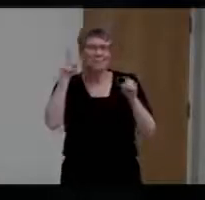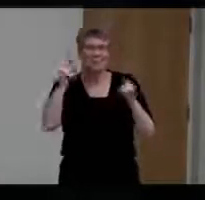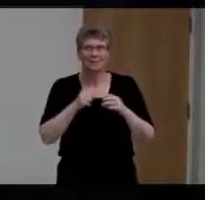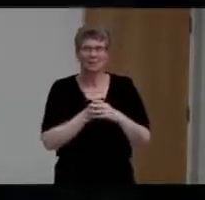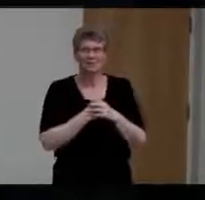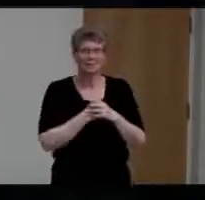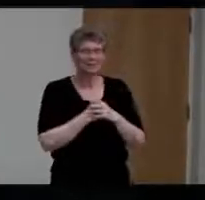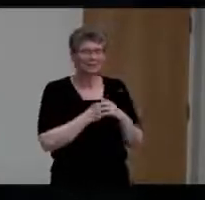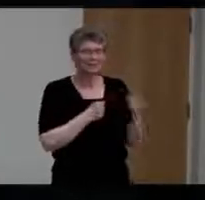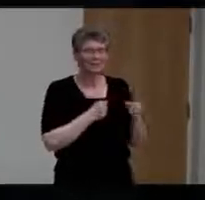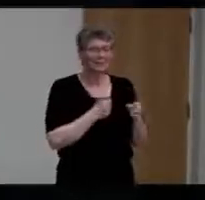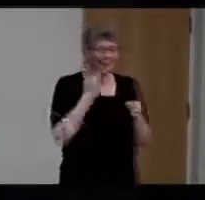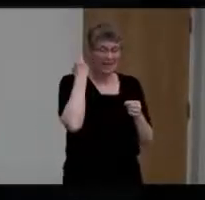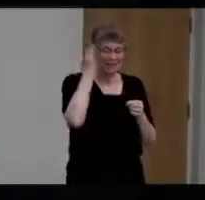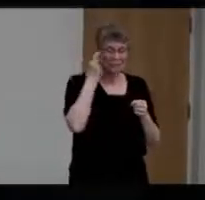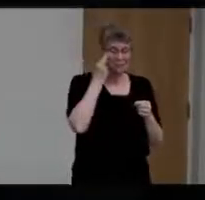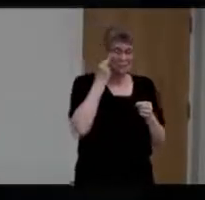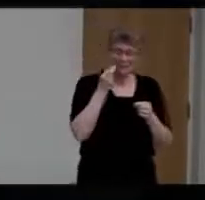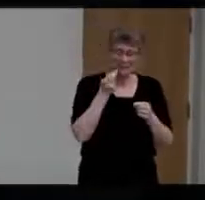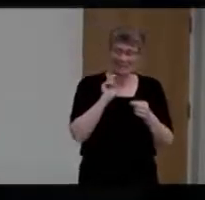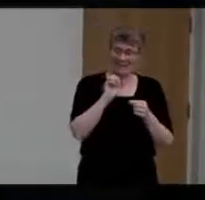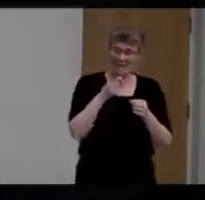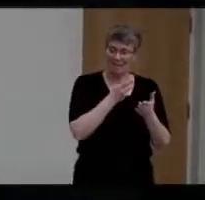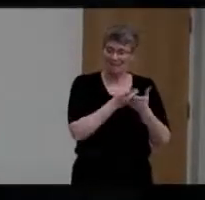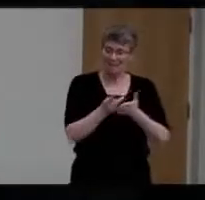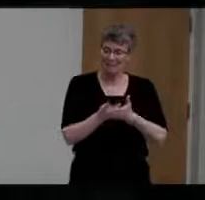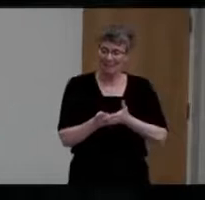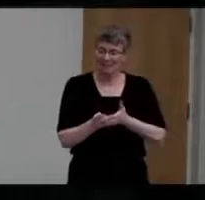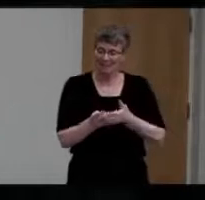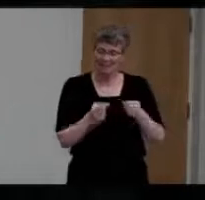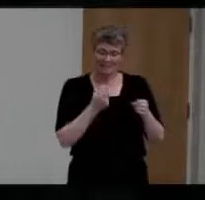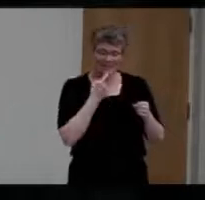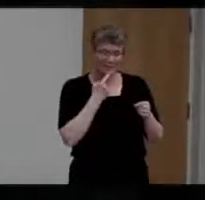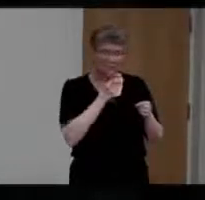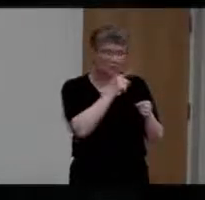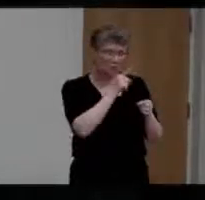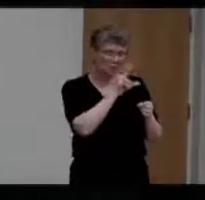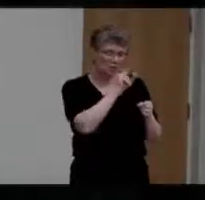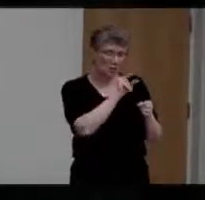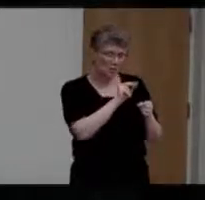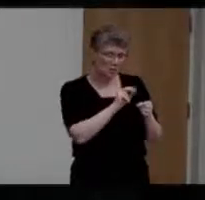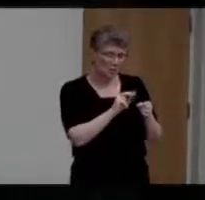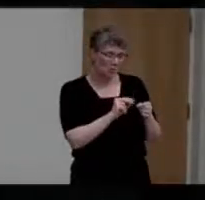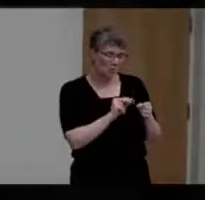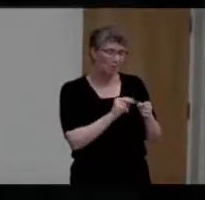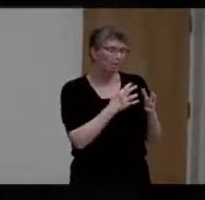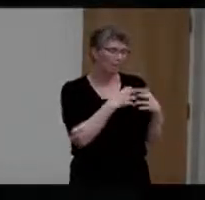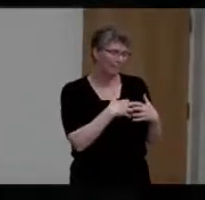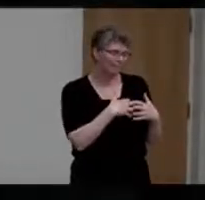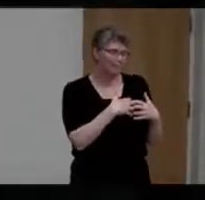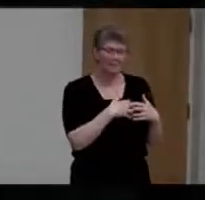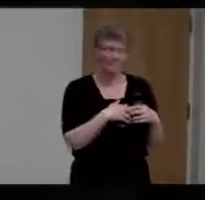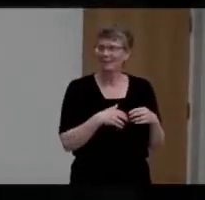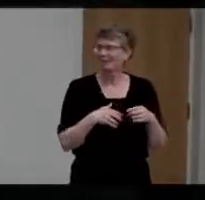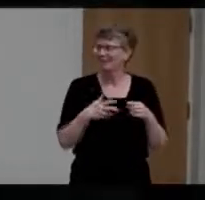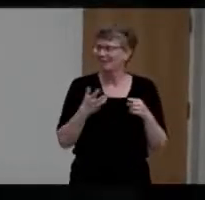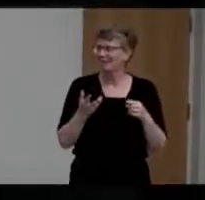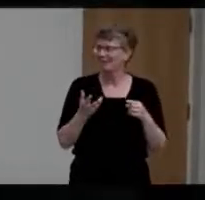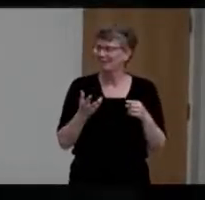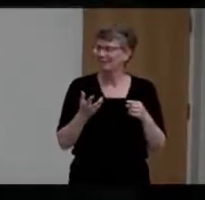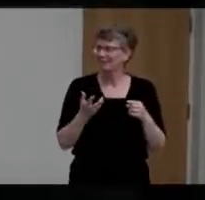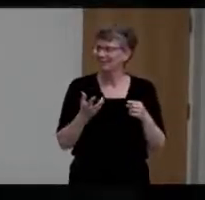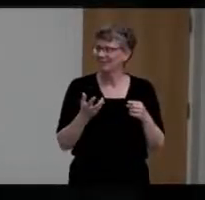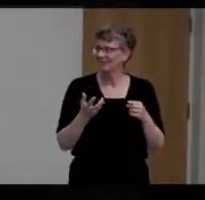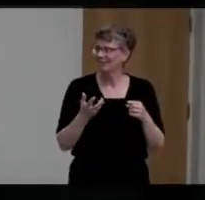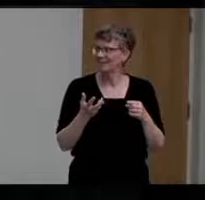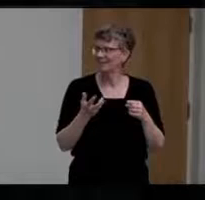happy path. Like, you're not a regular user anymore. You're one of the weird cases that's hard for them because you said no to all this stuff. And so I sit in this uncomfortable space of knowing